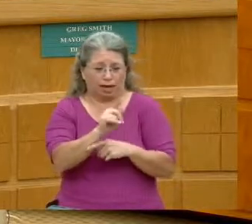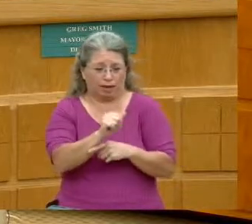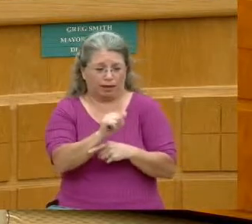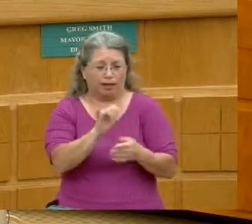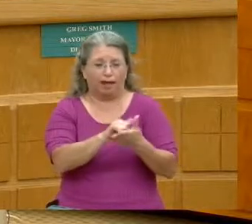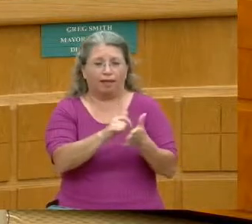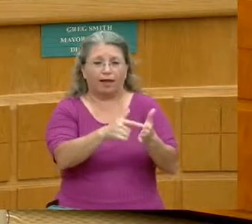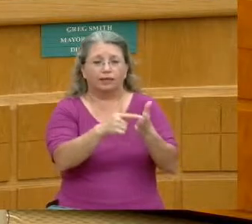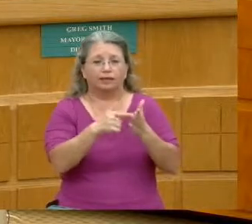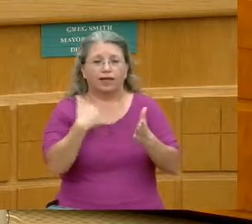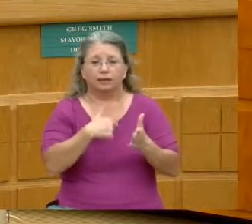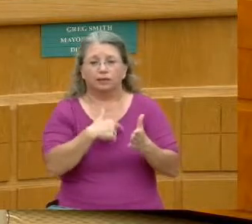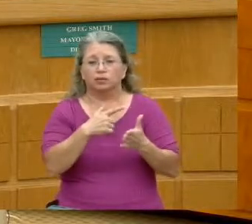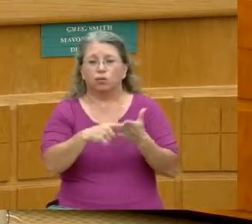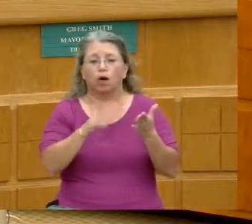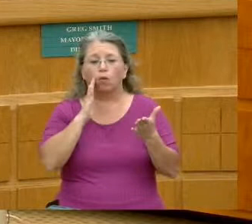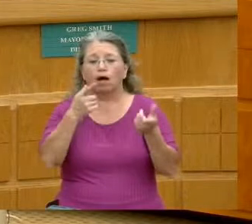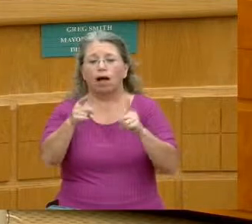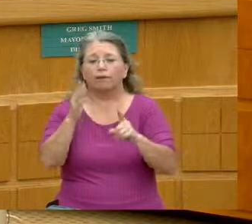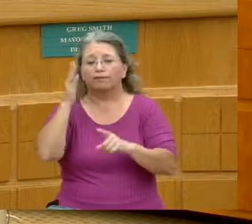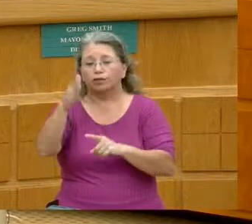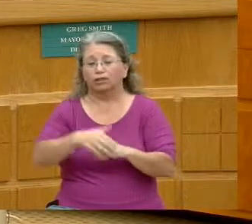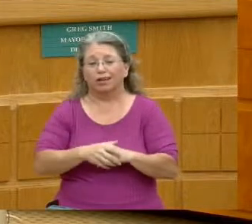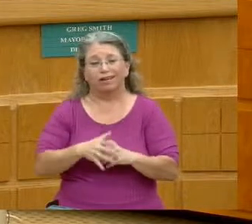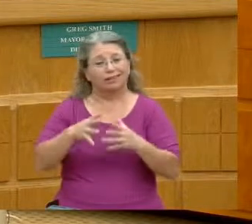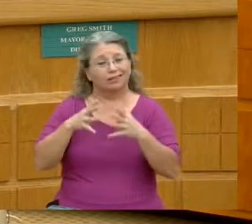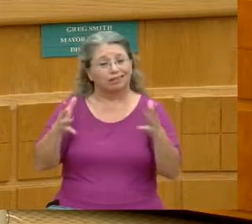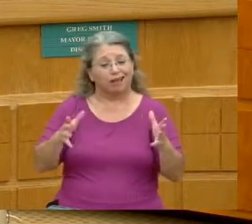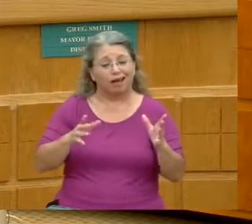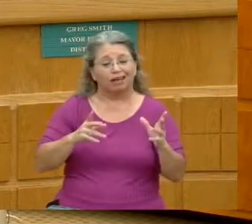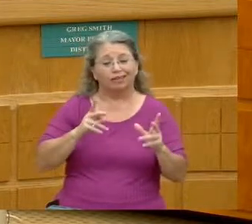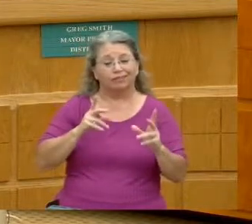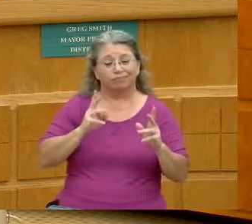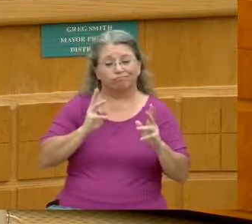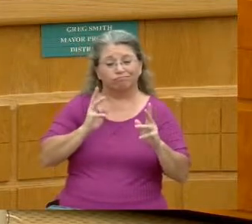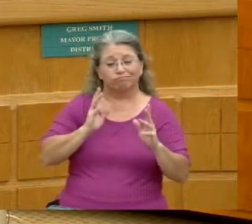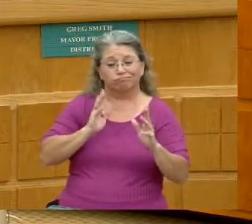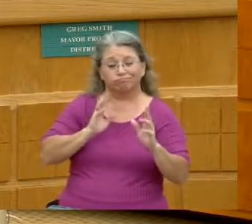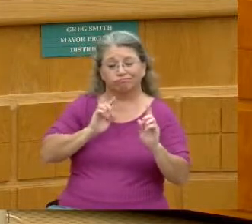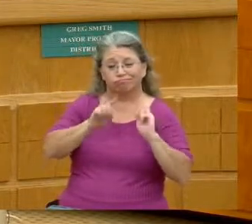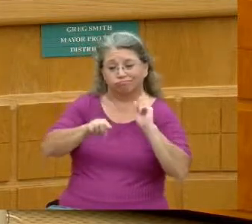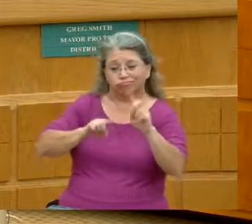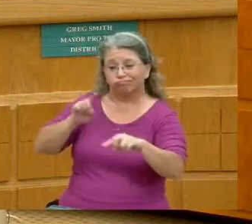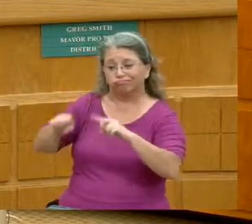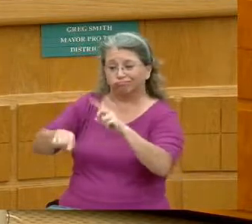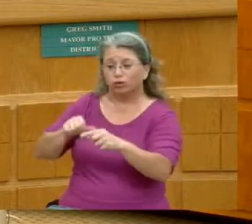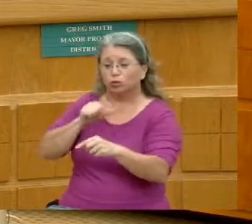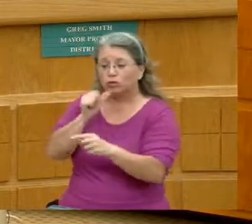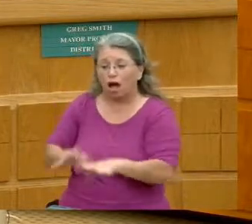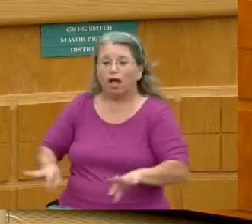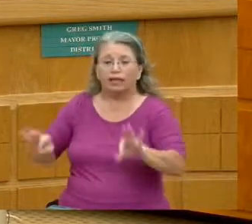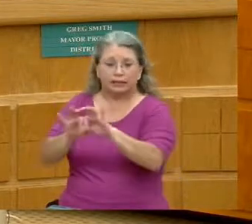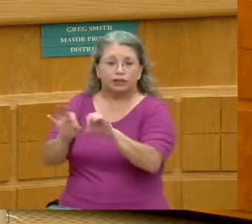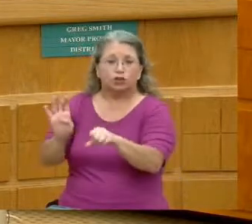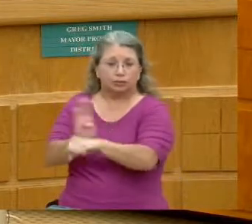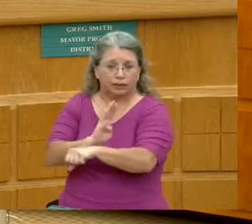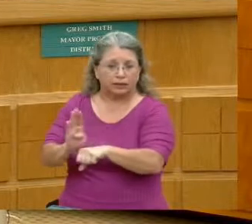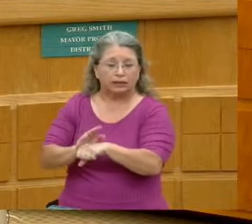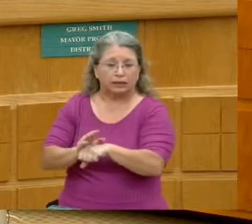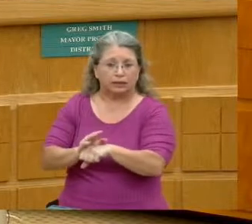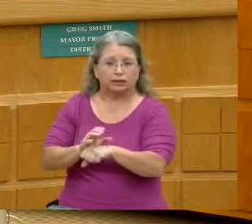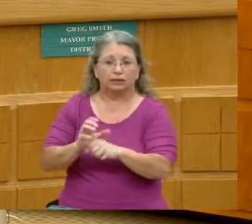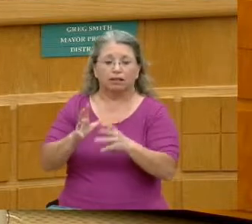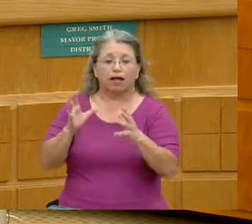of non-essential visits going on. There's a lot of contacts going on. It's increasing. And so these are things that we think are going to lead to a